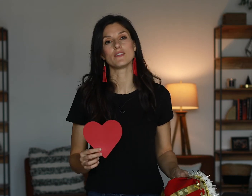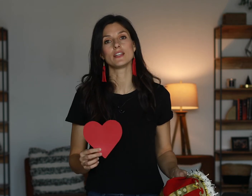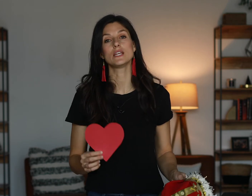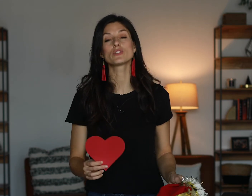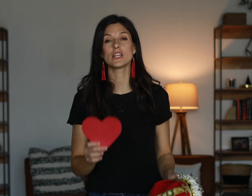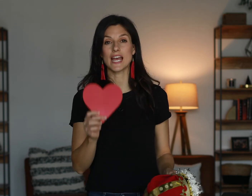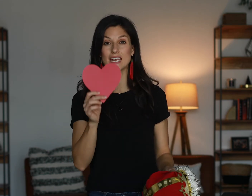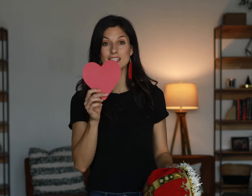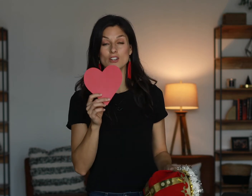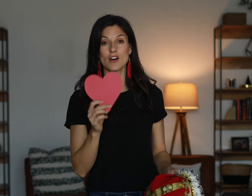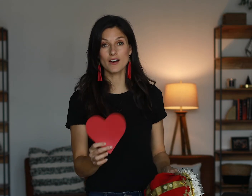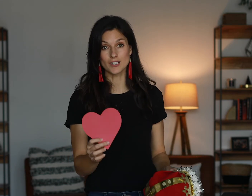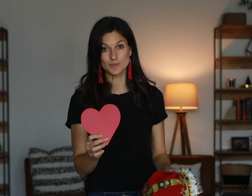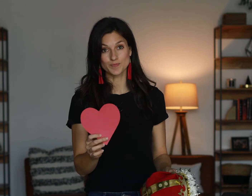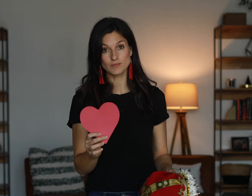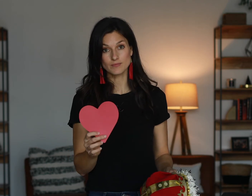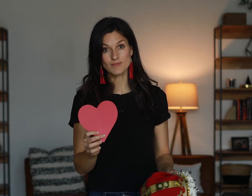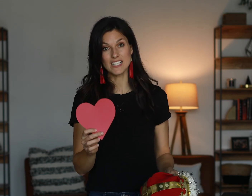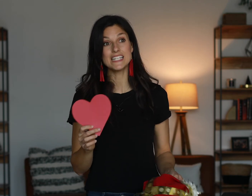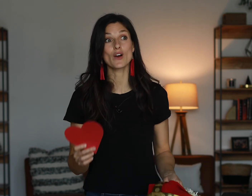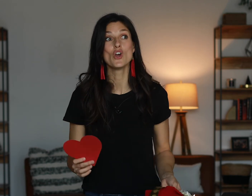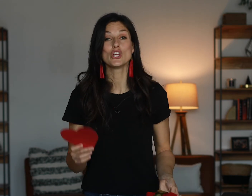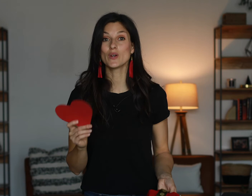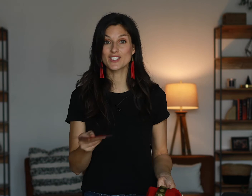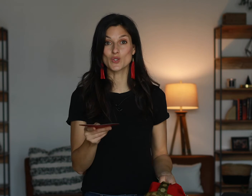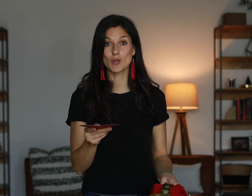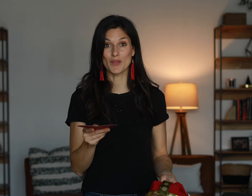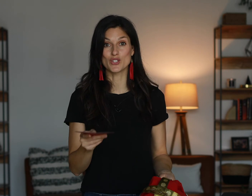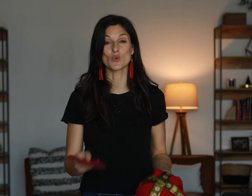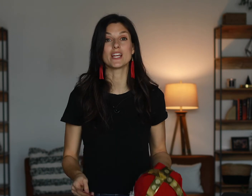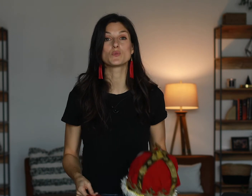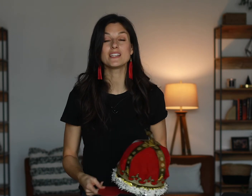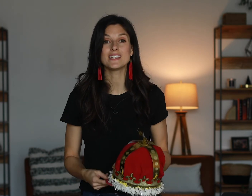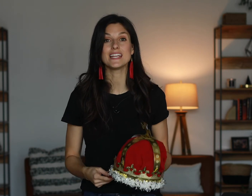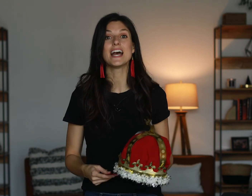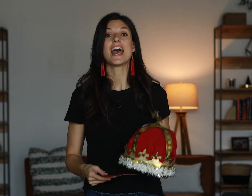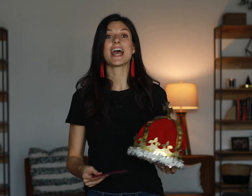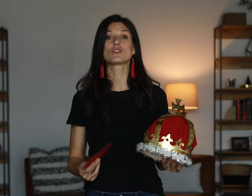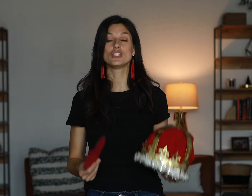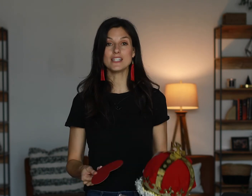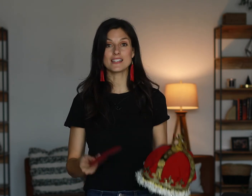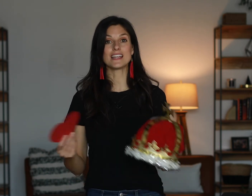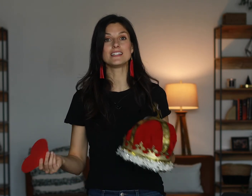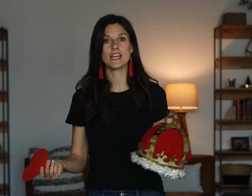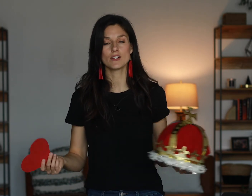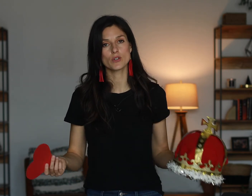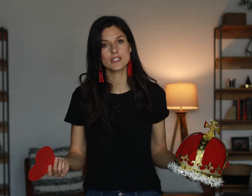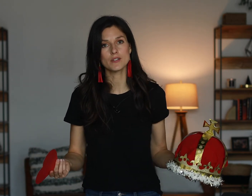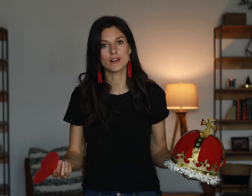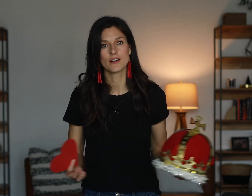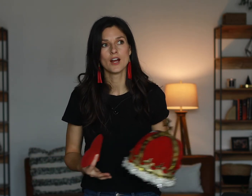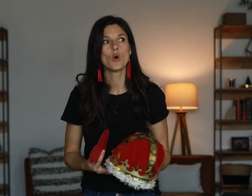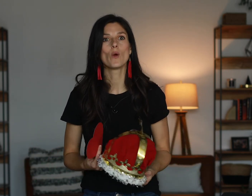outside of David. He was looking at his heart. Now, you know what else is cool about this story is we see how Jesus and David